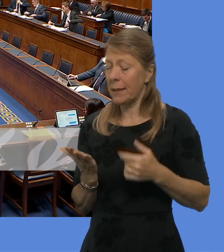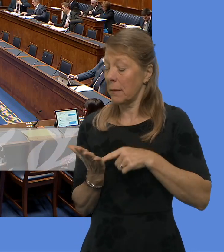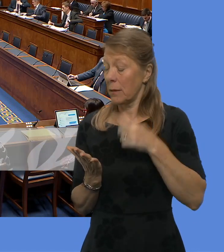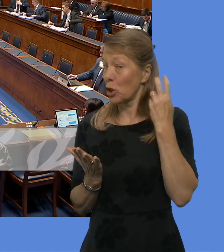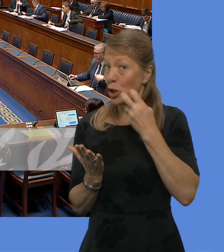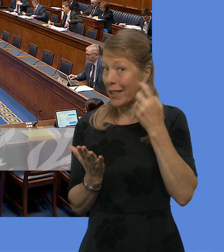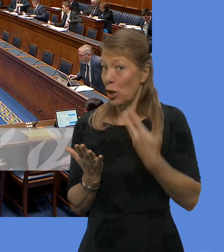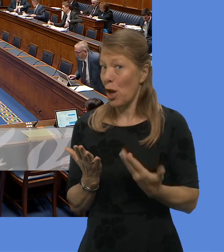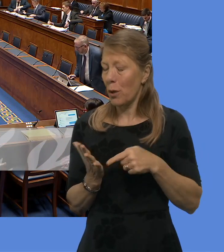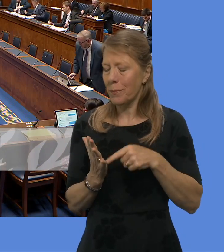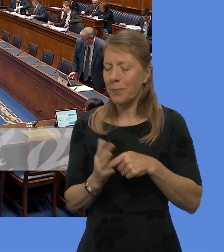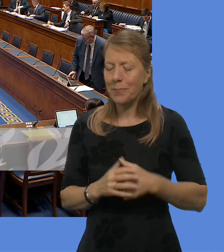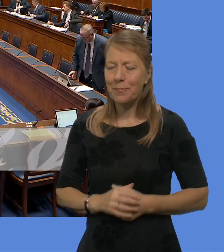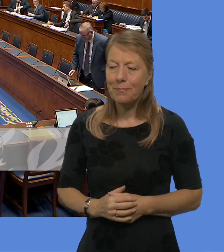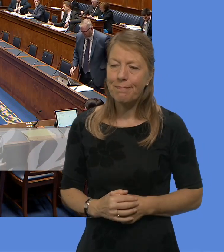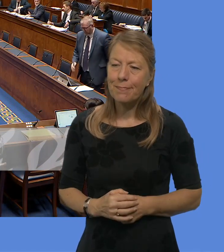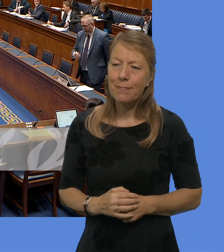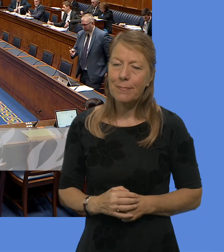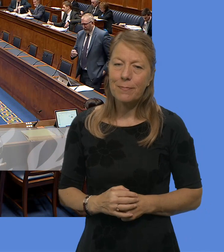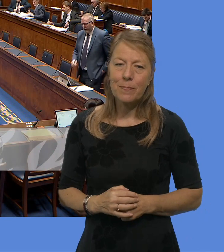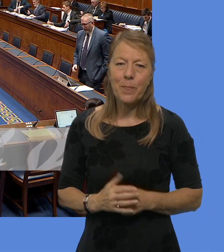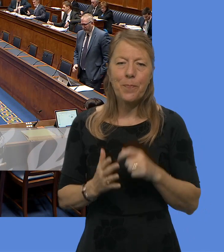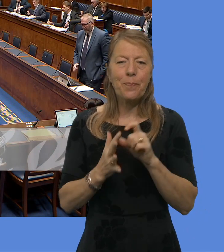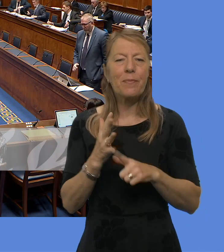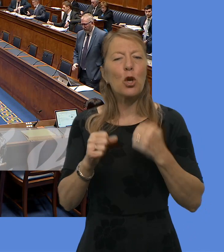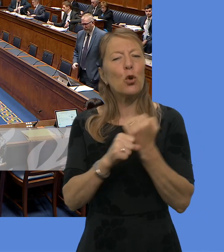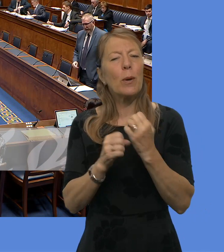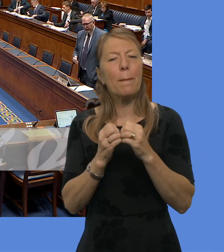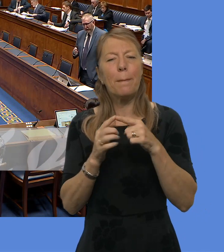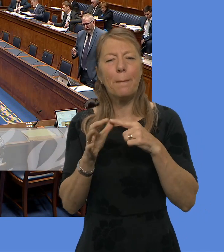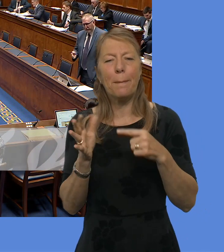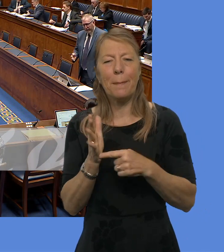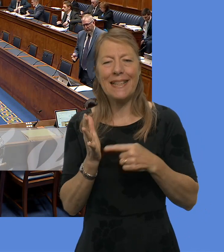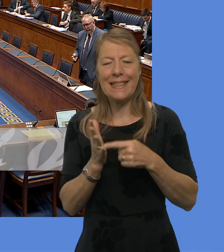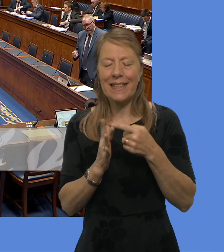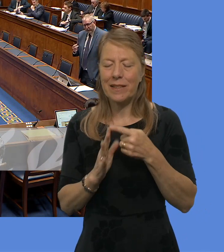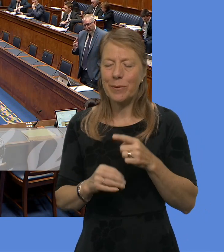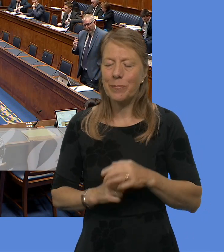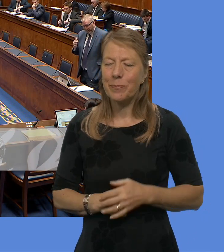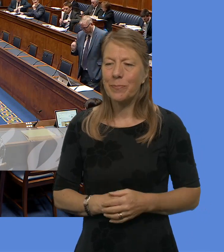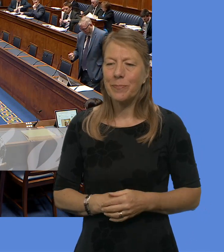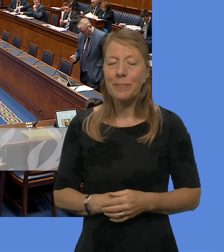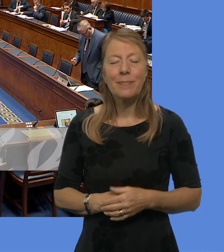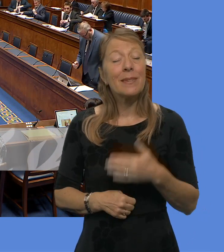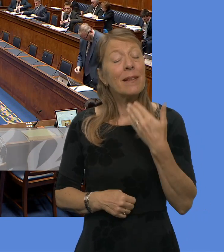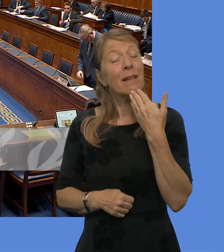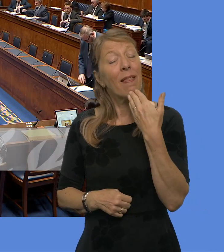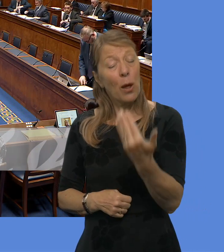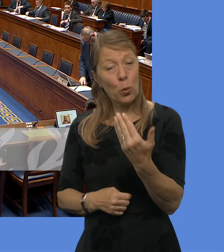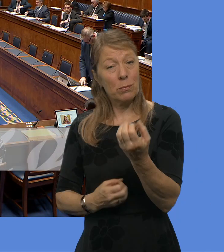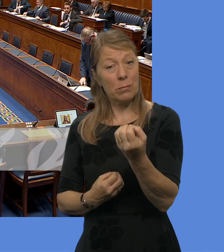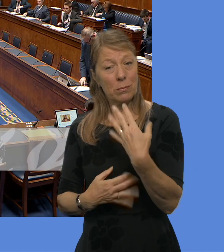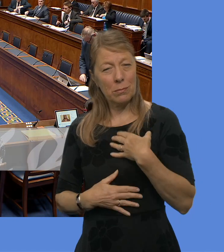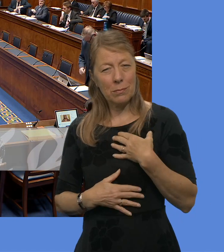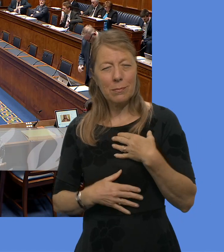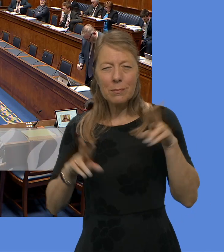Doug Biddy. Mr Speaker, and I welcome the information you've given, Minister, in regards to